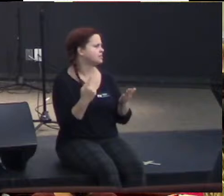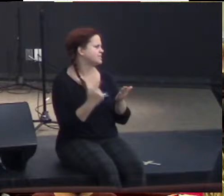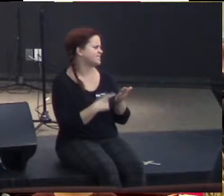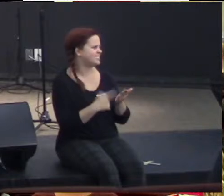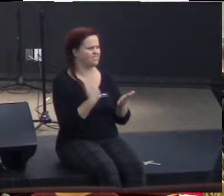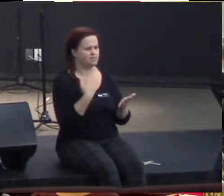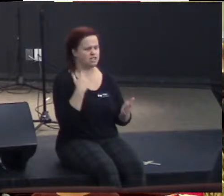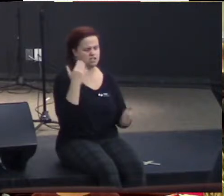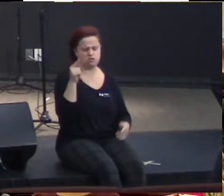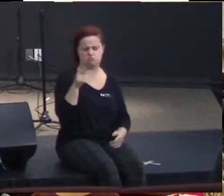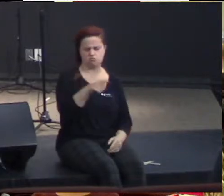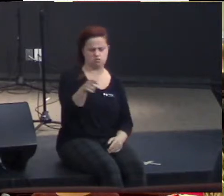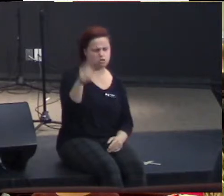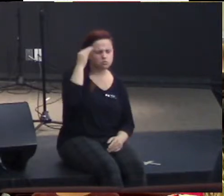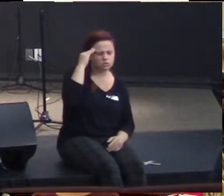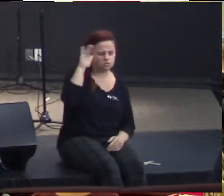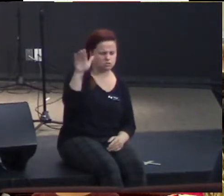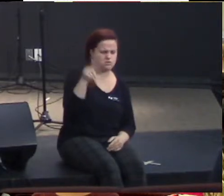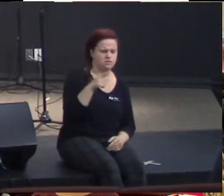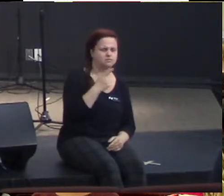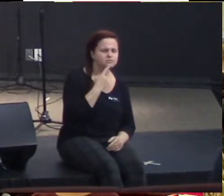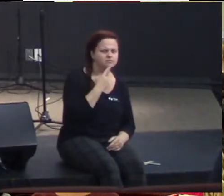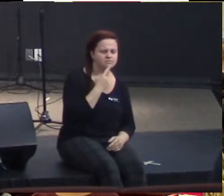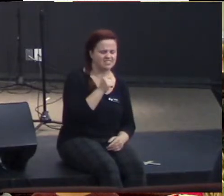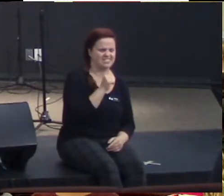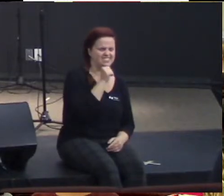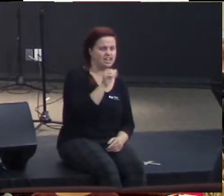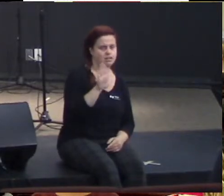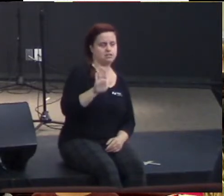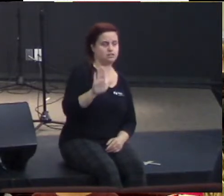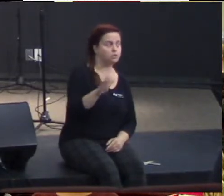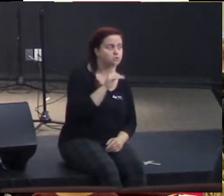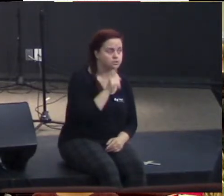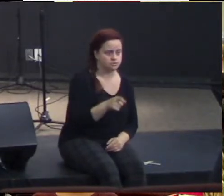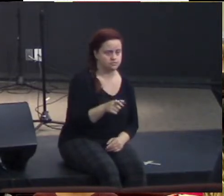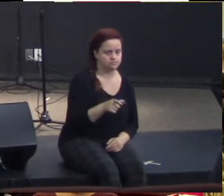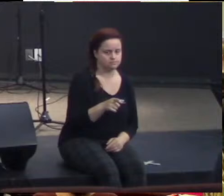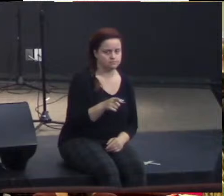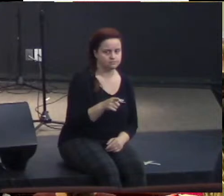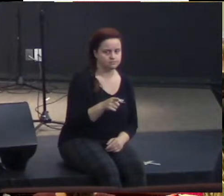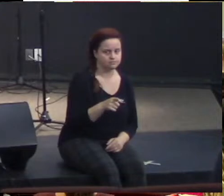saying. It's not your truth.